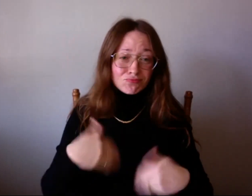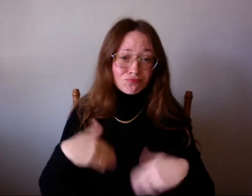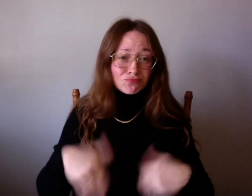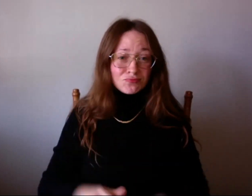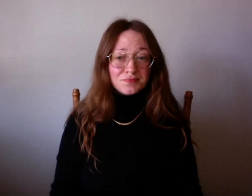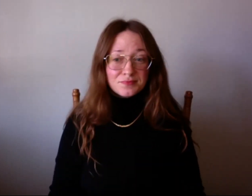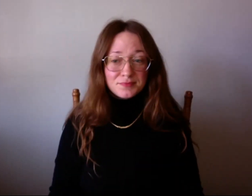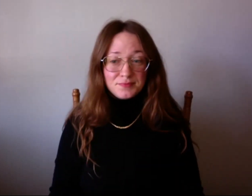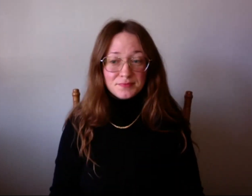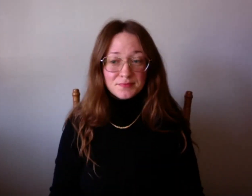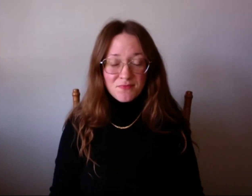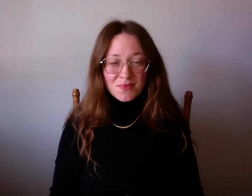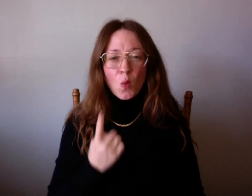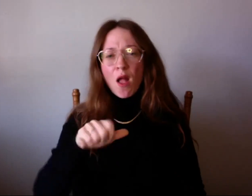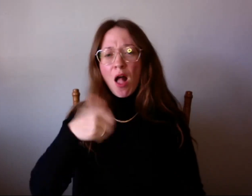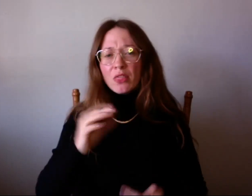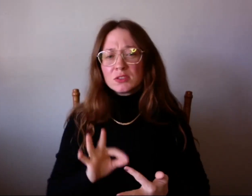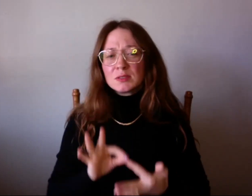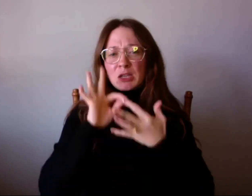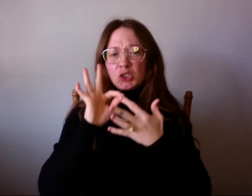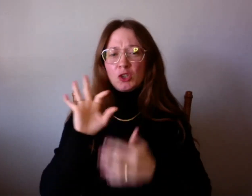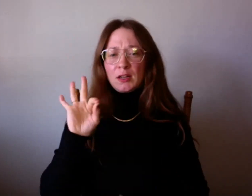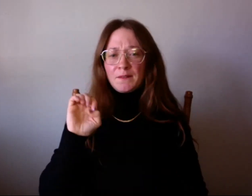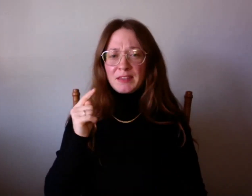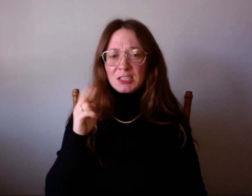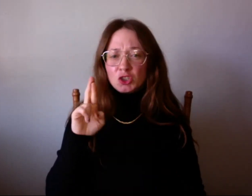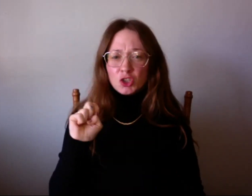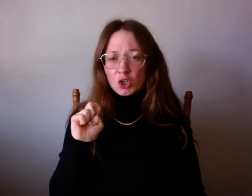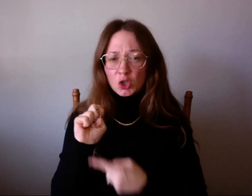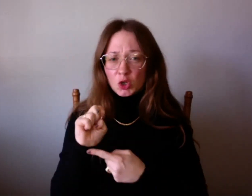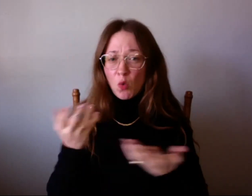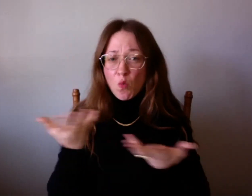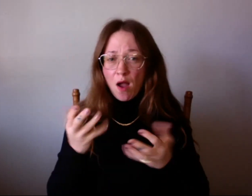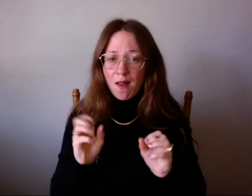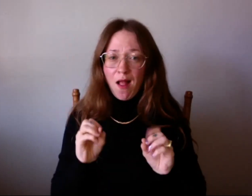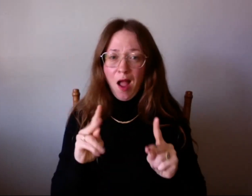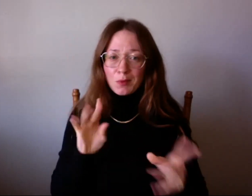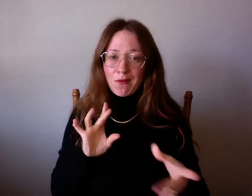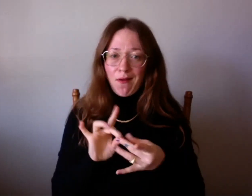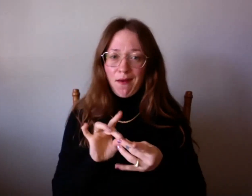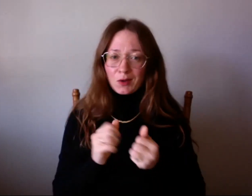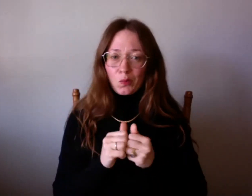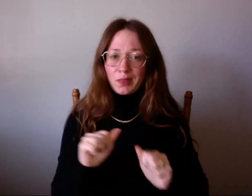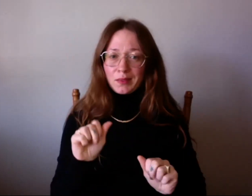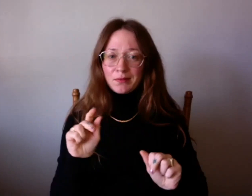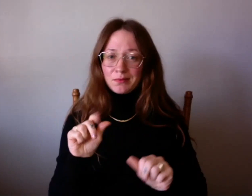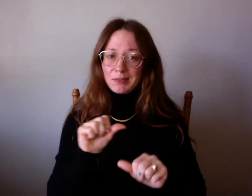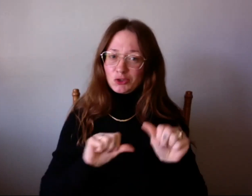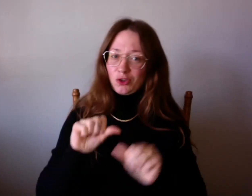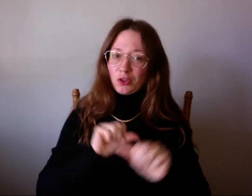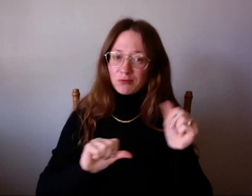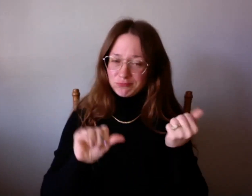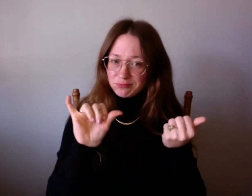Additionally, one of the very special features of the Summit Conference, again, is the opportunity for us to connect and network with others.